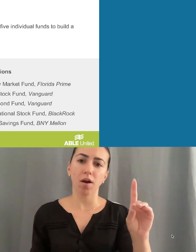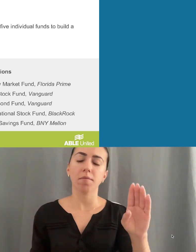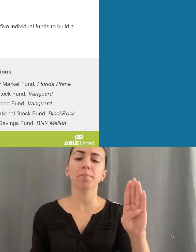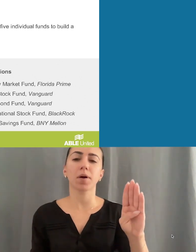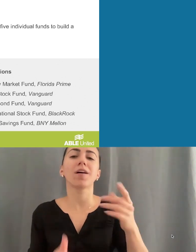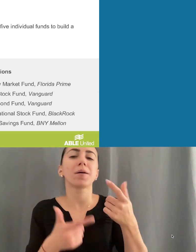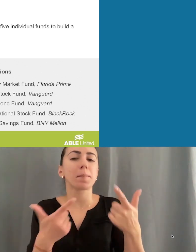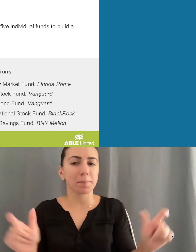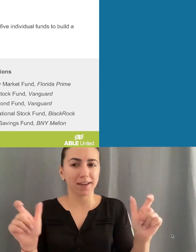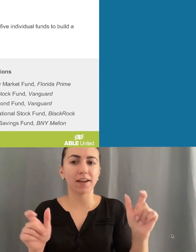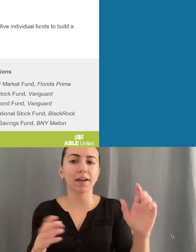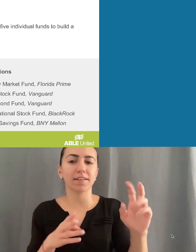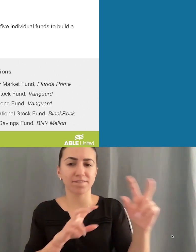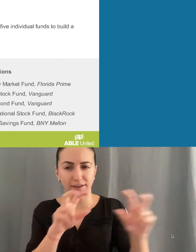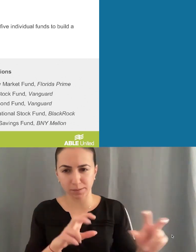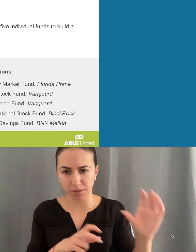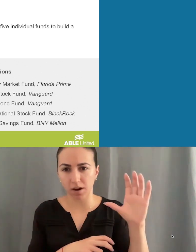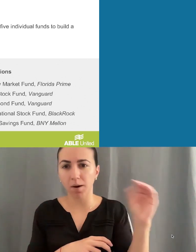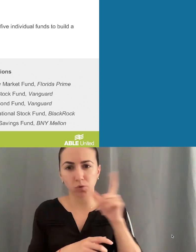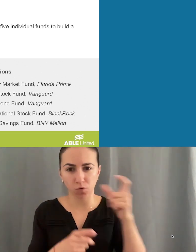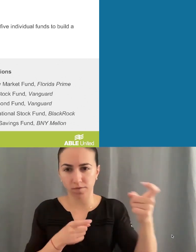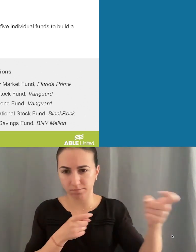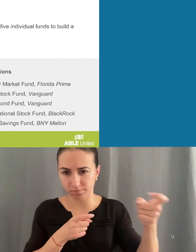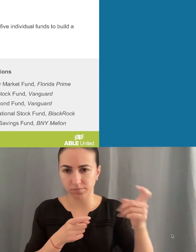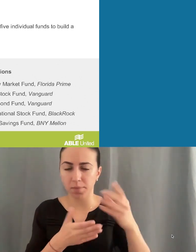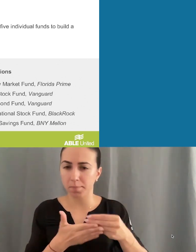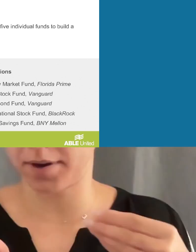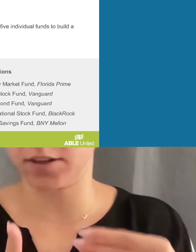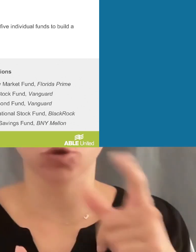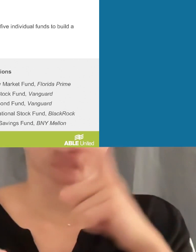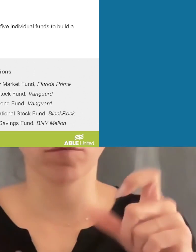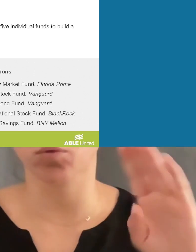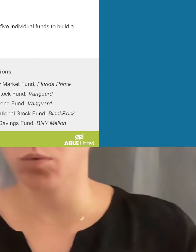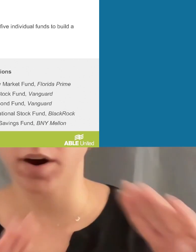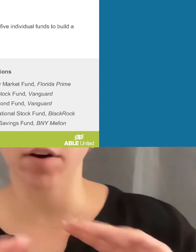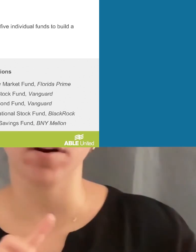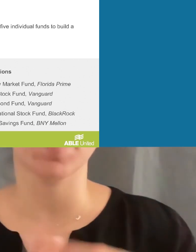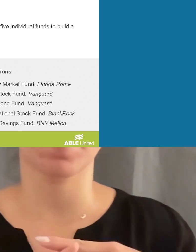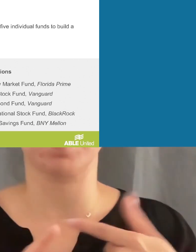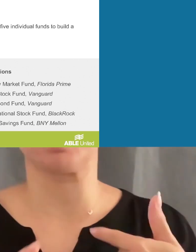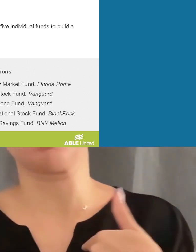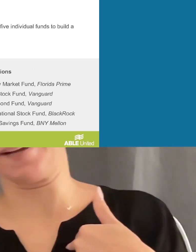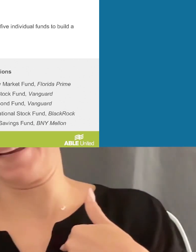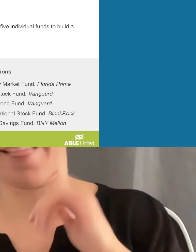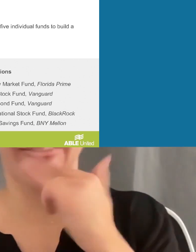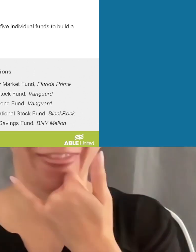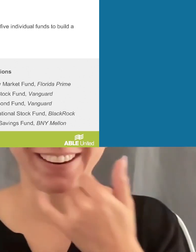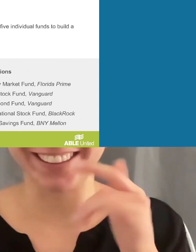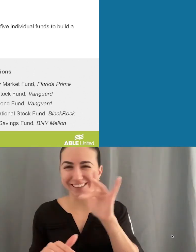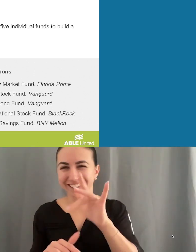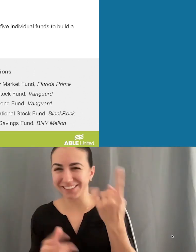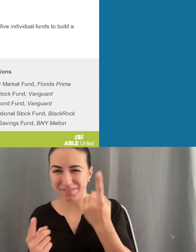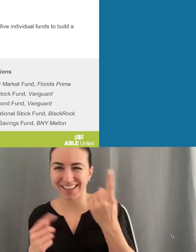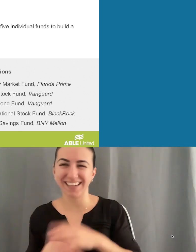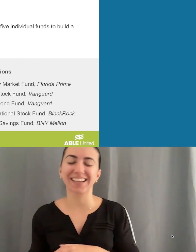robust investment firms that are actually managing the funds on your behalf. So you don't have to worry about me messing up the funds that you're investing or